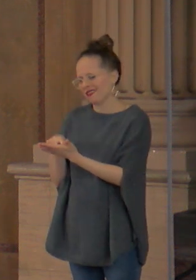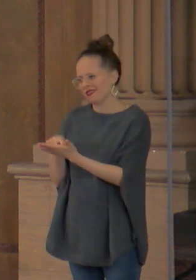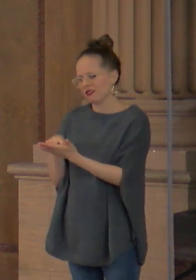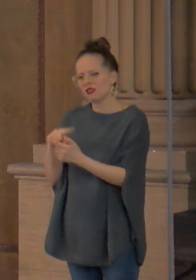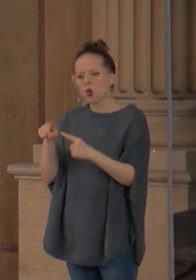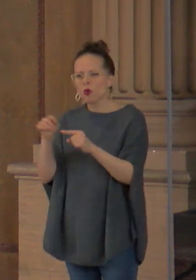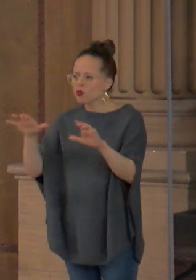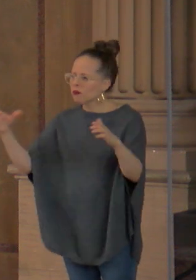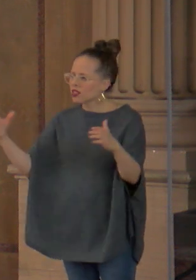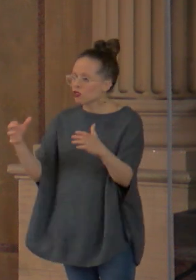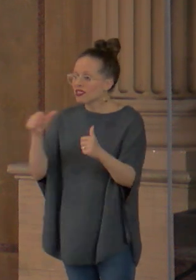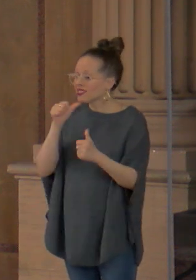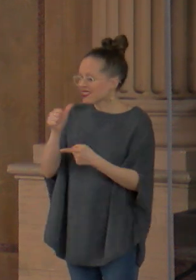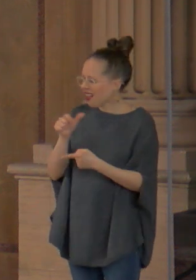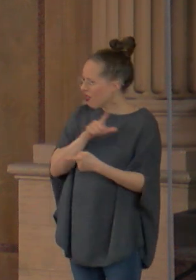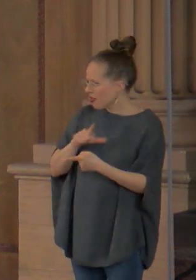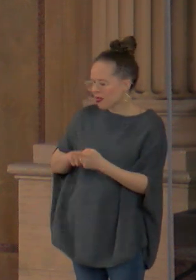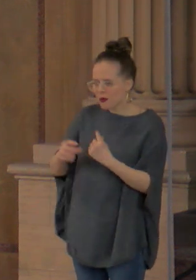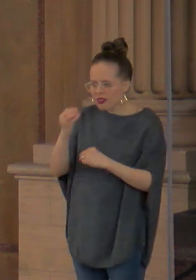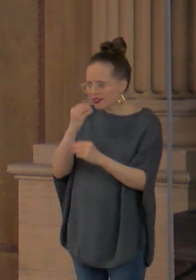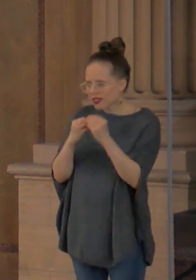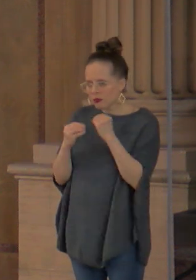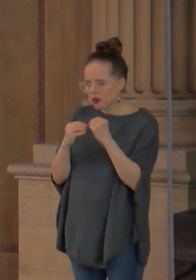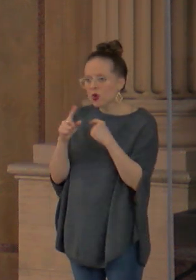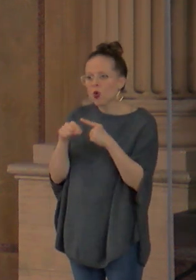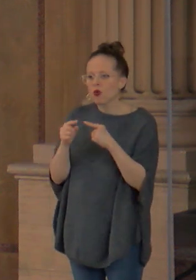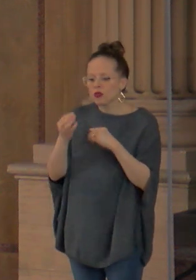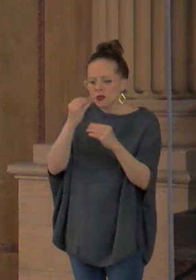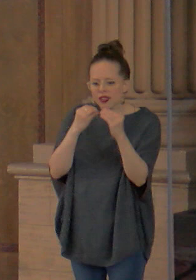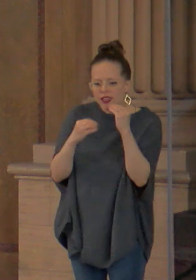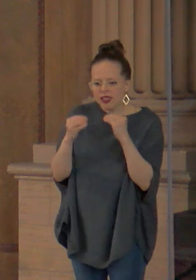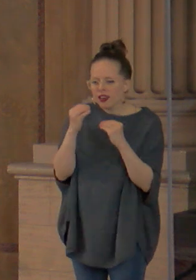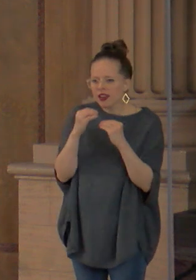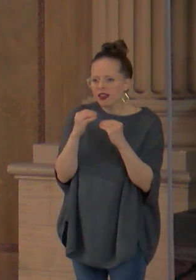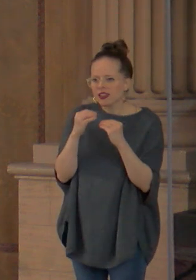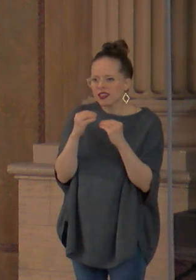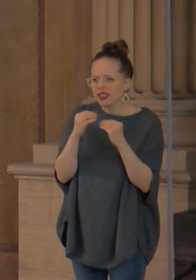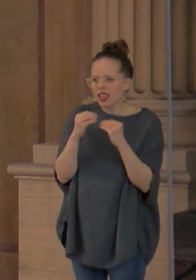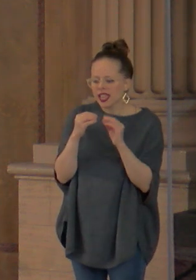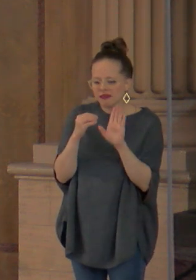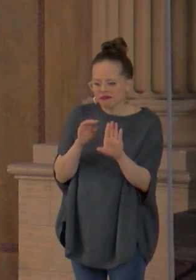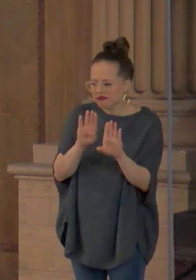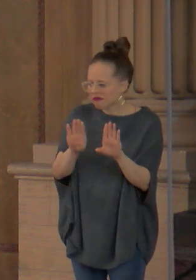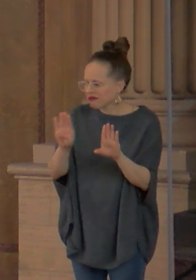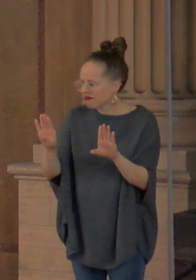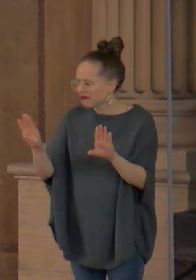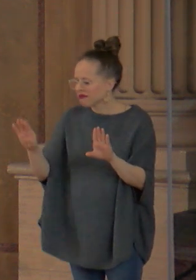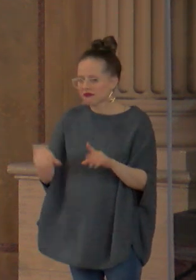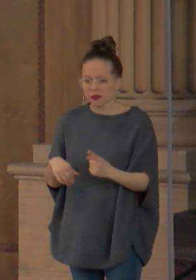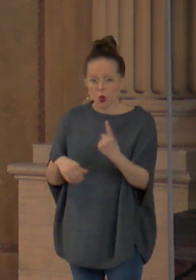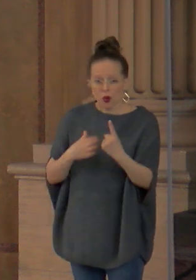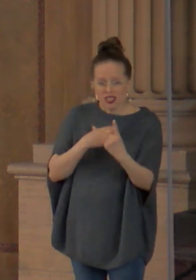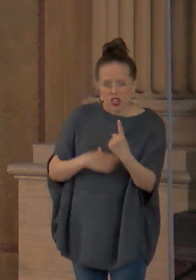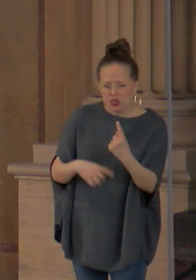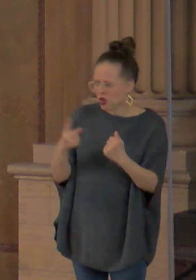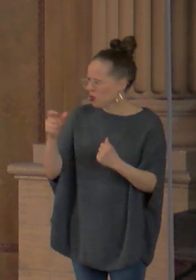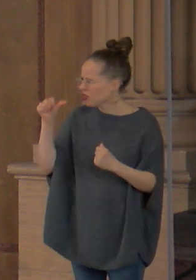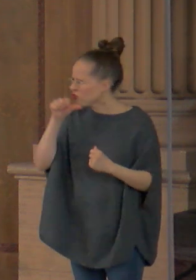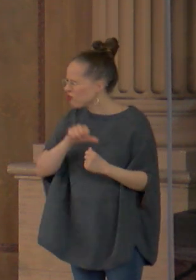together it's not the Lord's Supper you eat for in eating each one goes ahead with his own meal. One goes hungry another gets drunk. What?